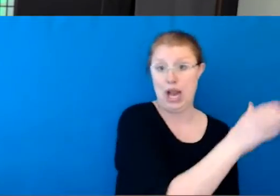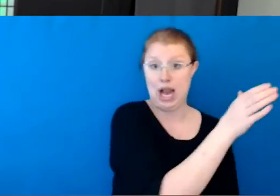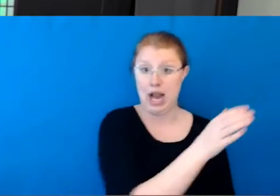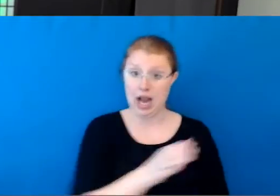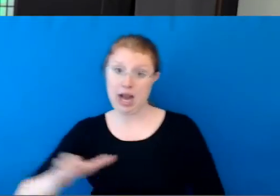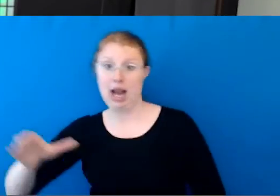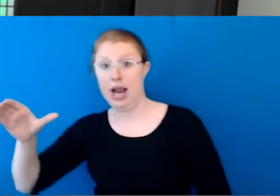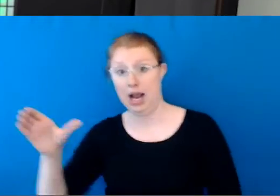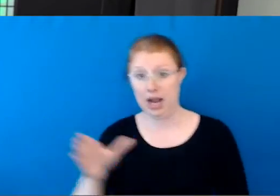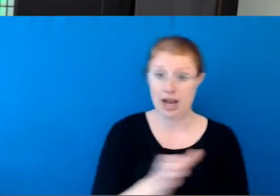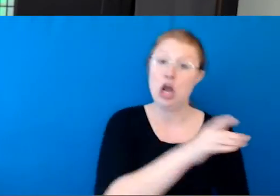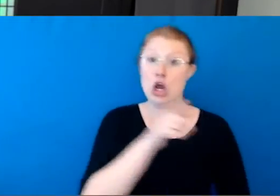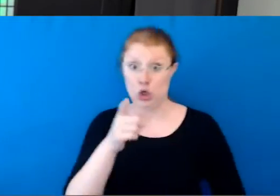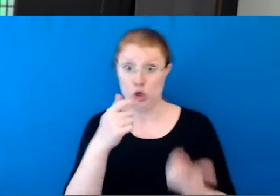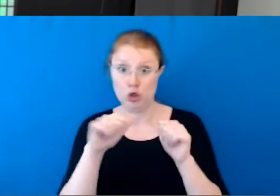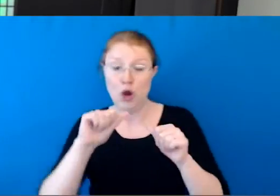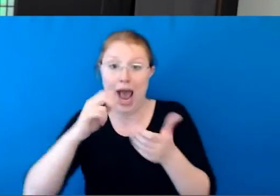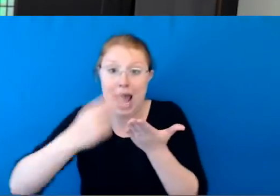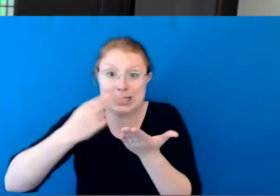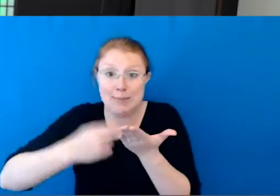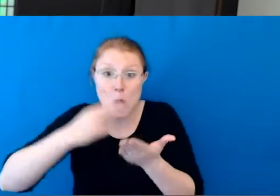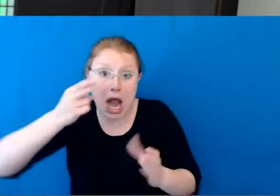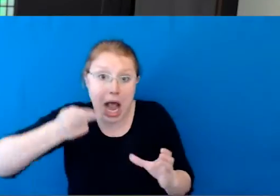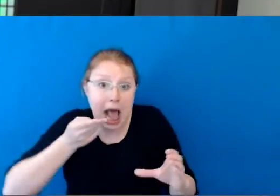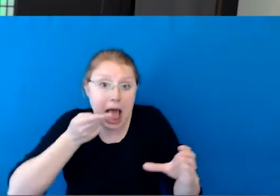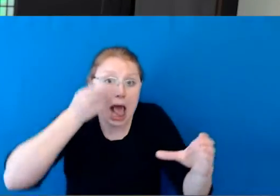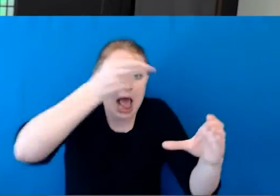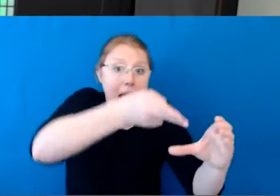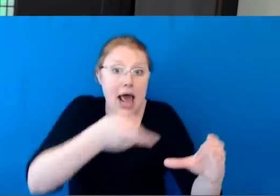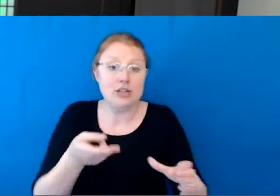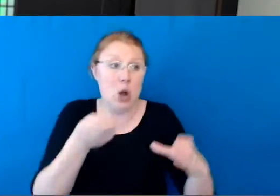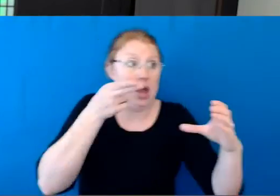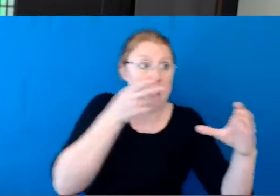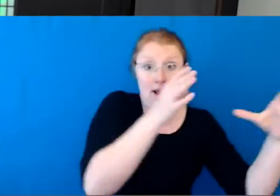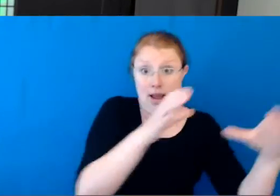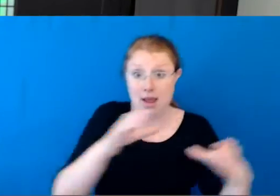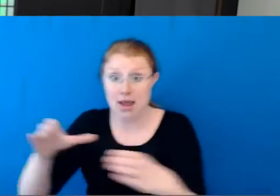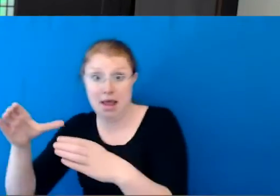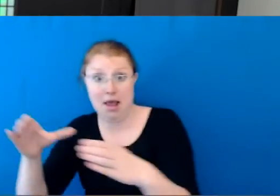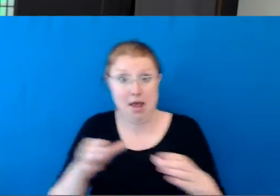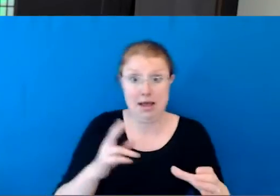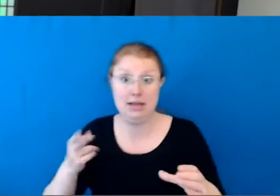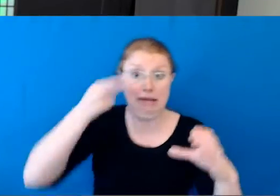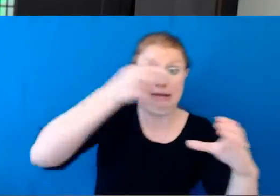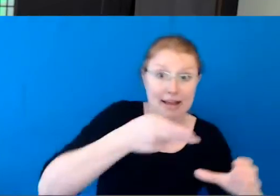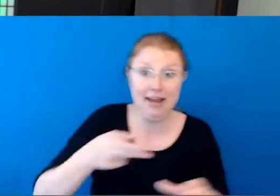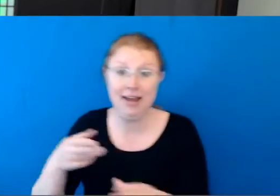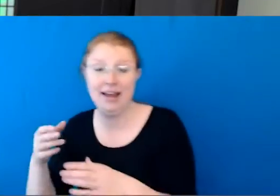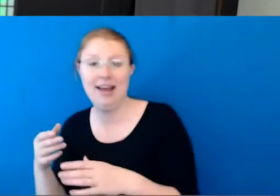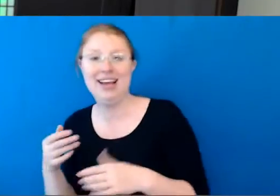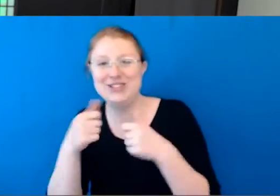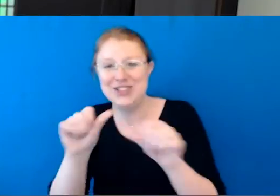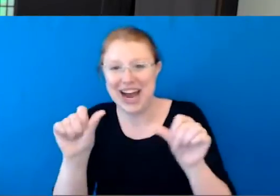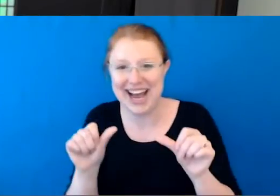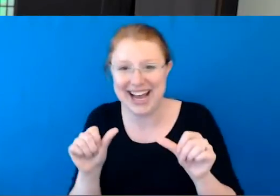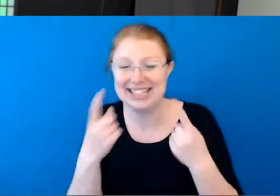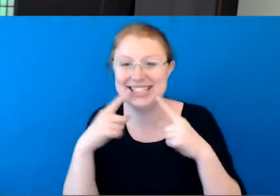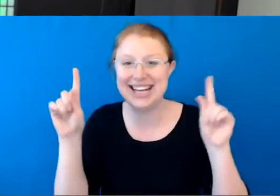insert spoonfuls of soggy cereal, like Fruit Loops or Cheerios or something like that, into the mouth of the